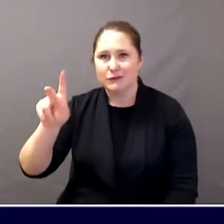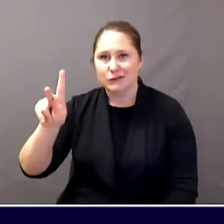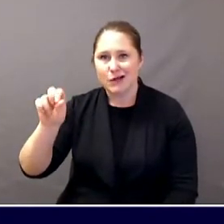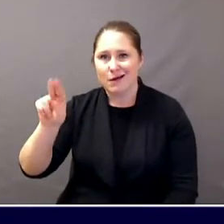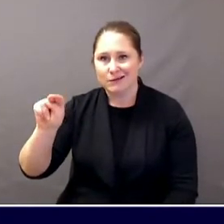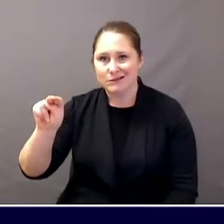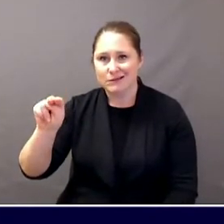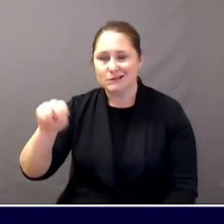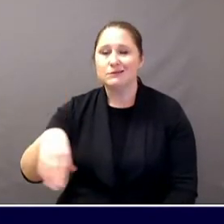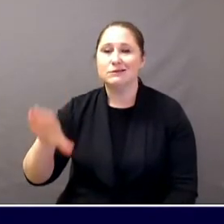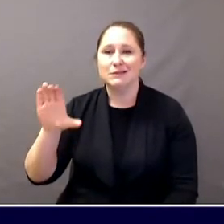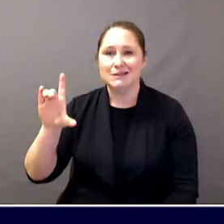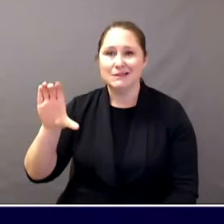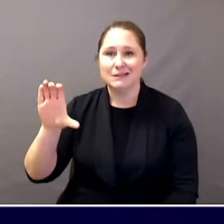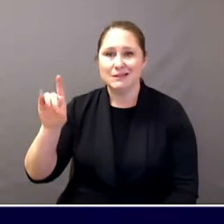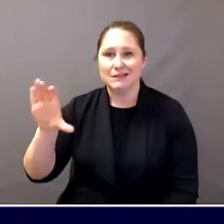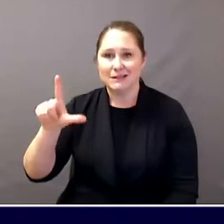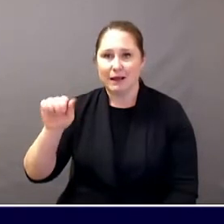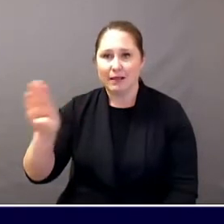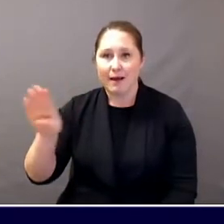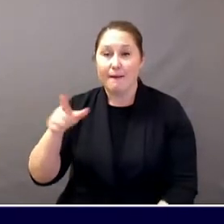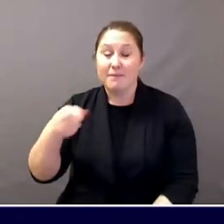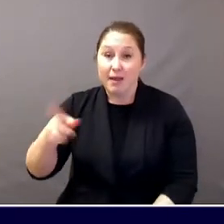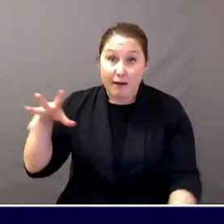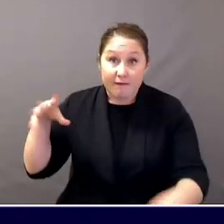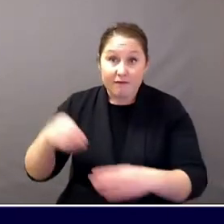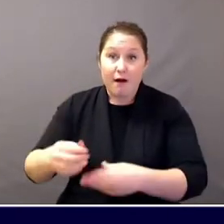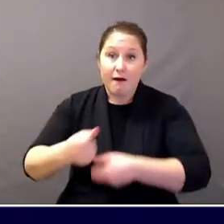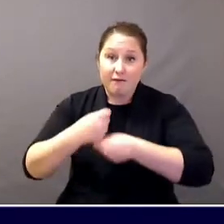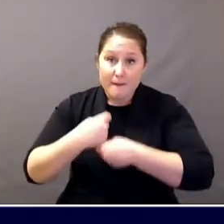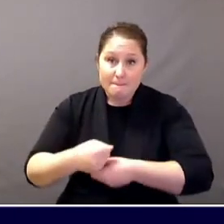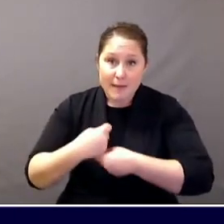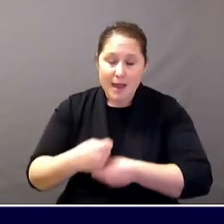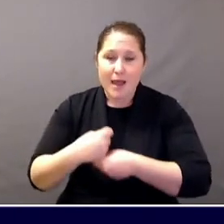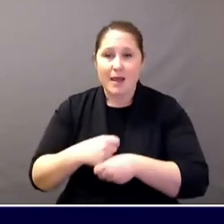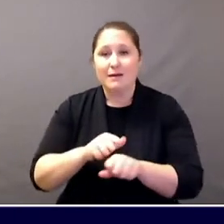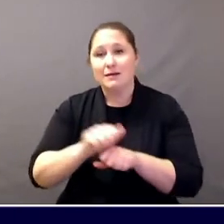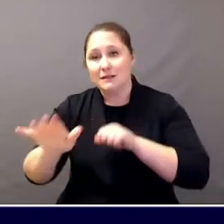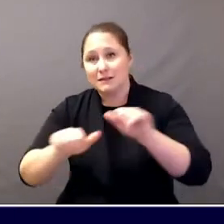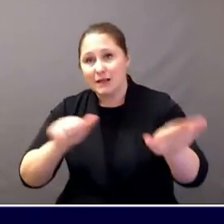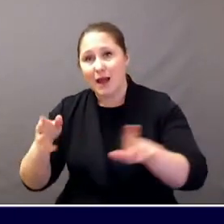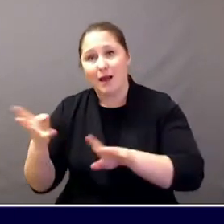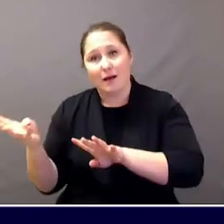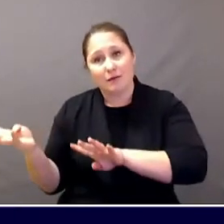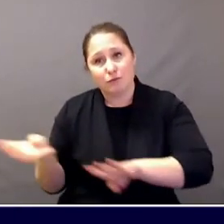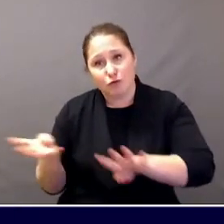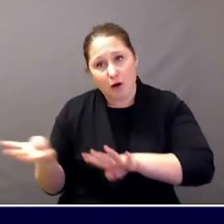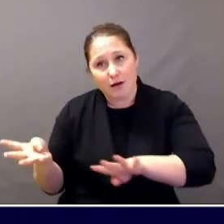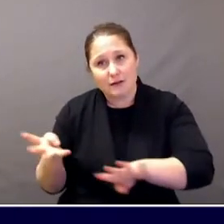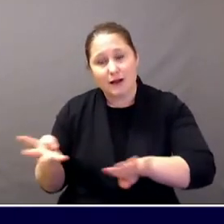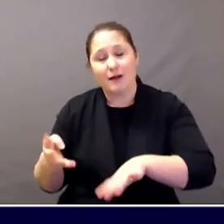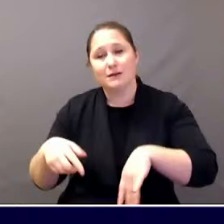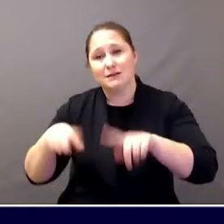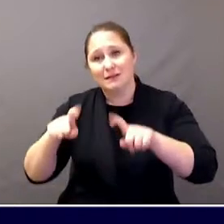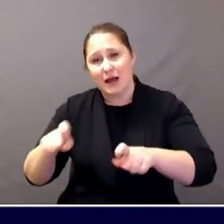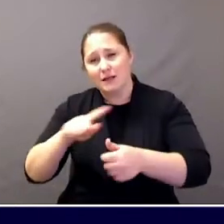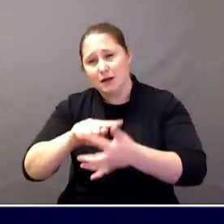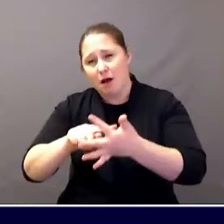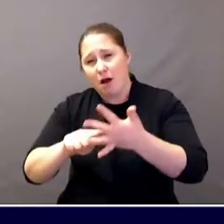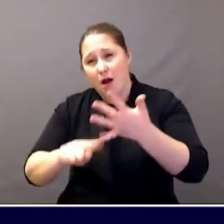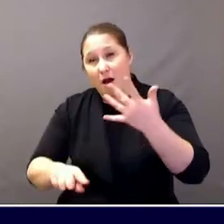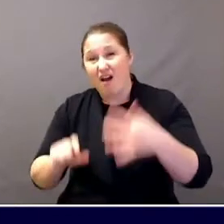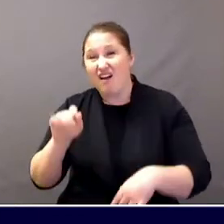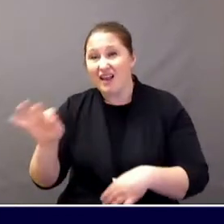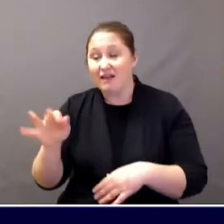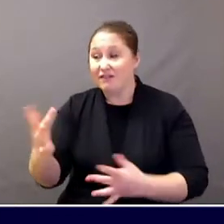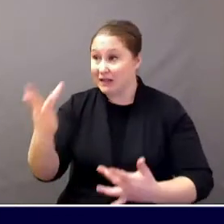now for manufacturing, testing, distribution, processing, and reporting of COVID-19 tests, and whose work, if disrupted,